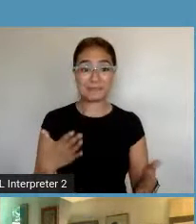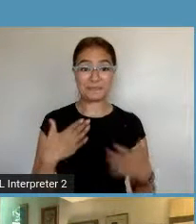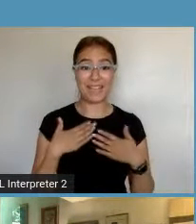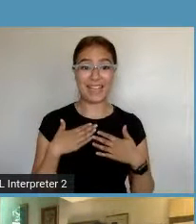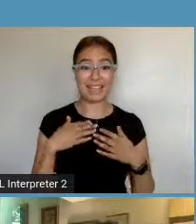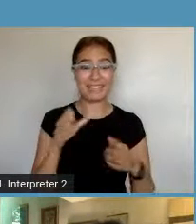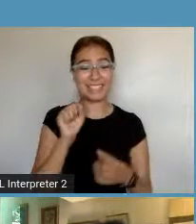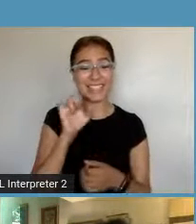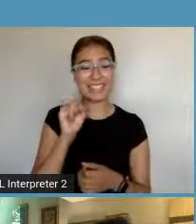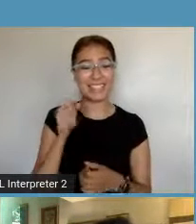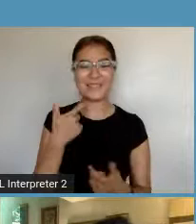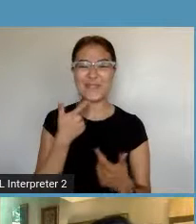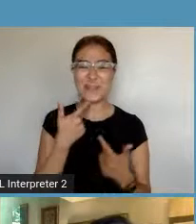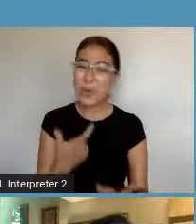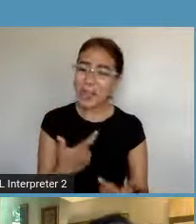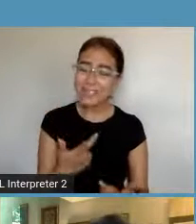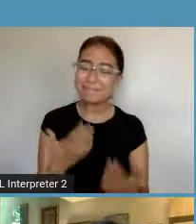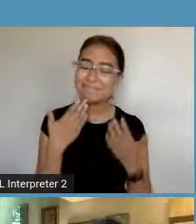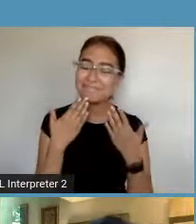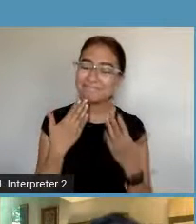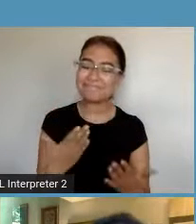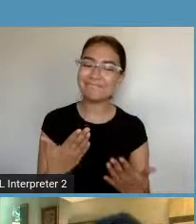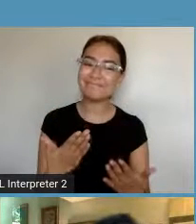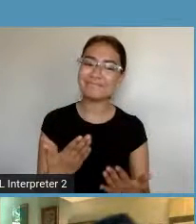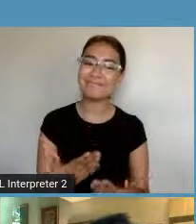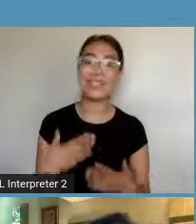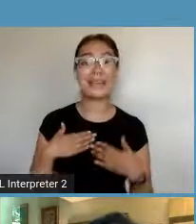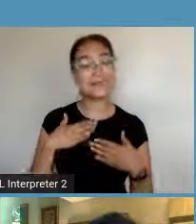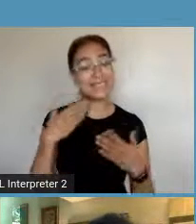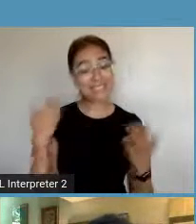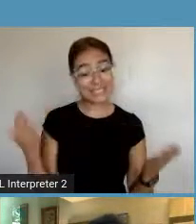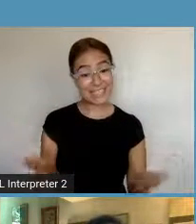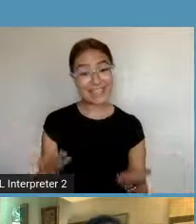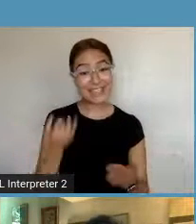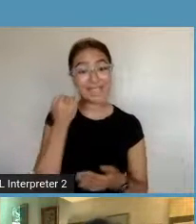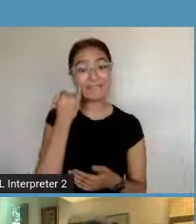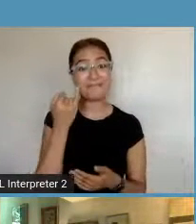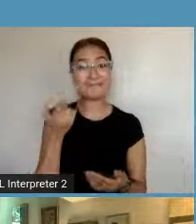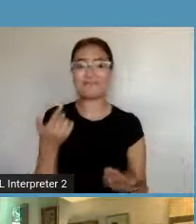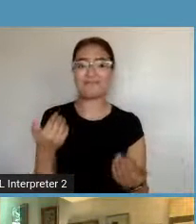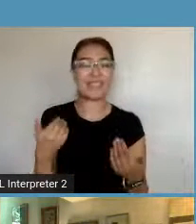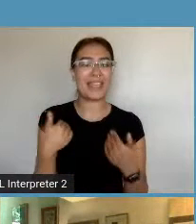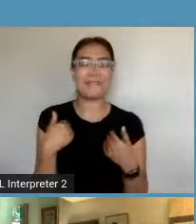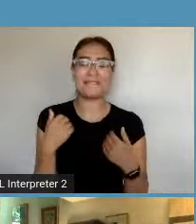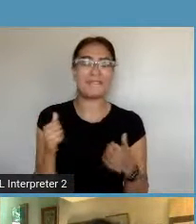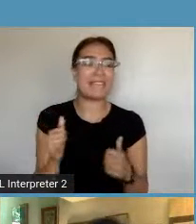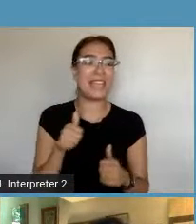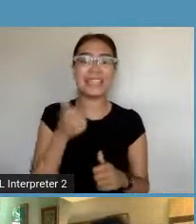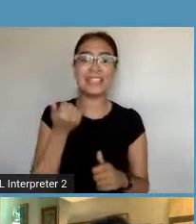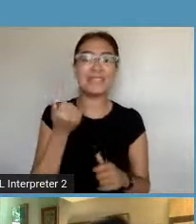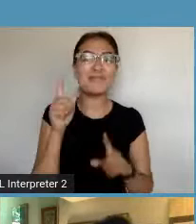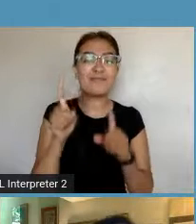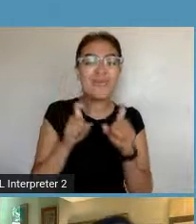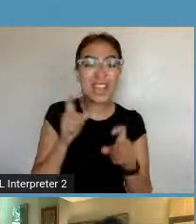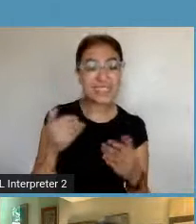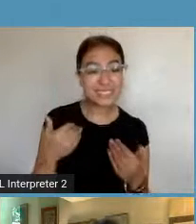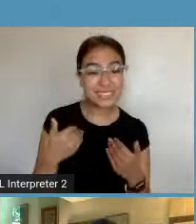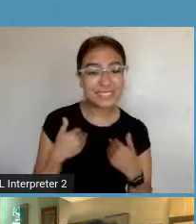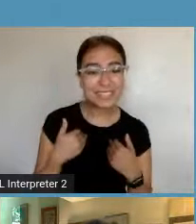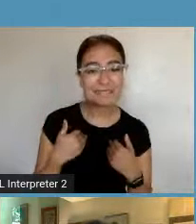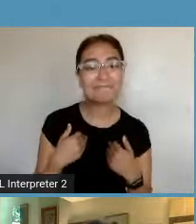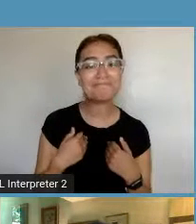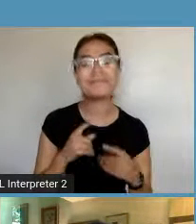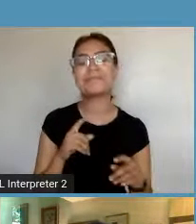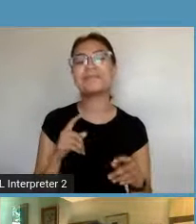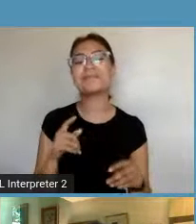watching. And I, again, am here to have any closing remarks and questions that you might have that hopefully I can answer